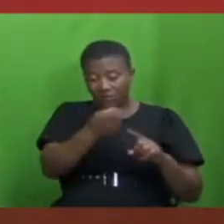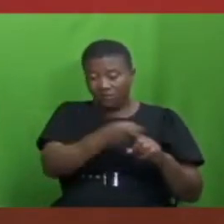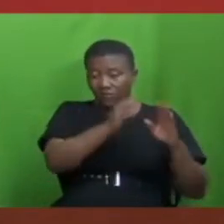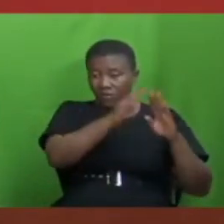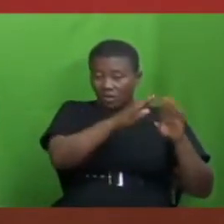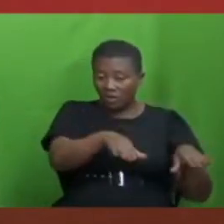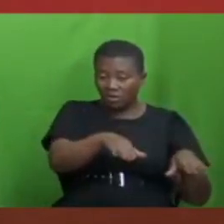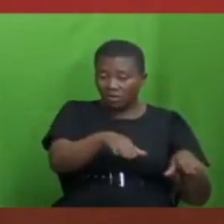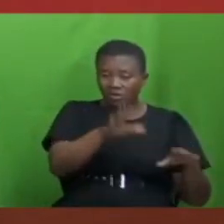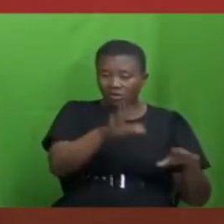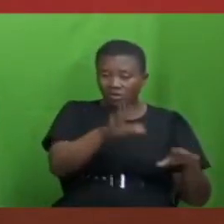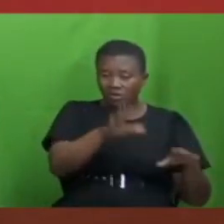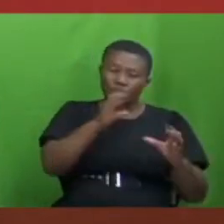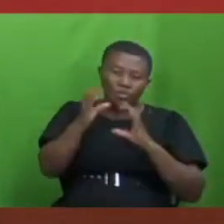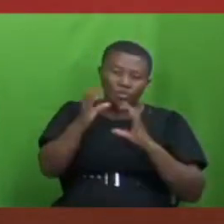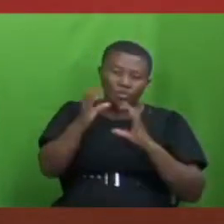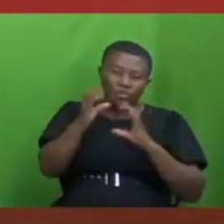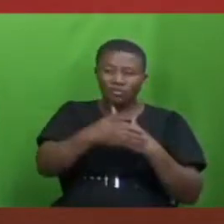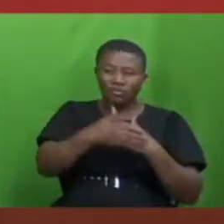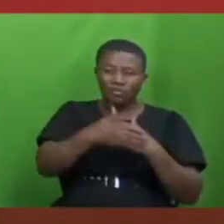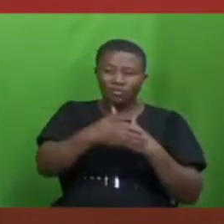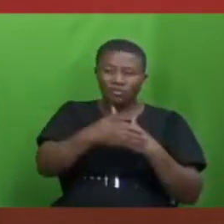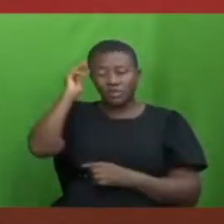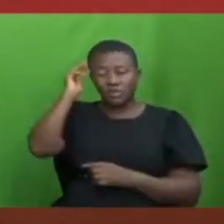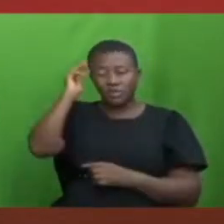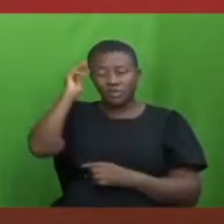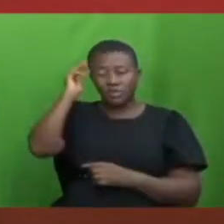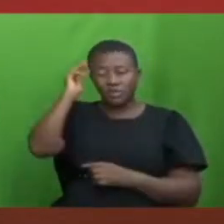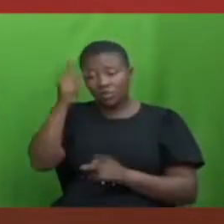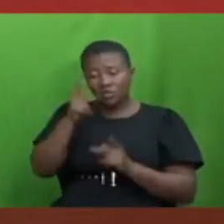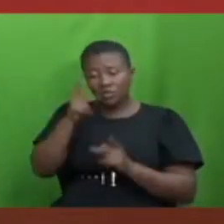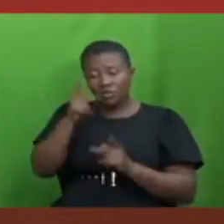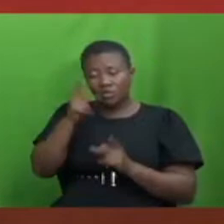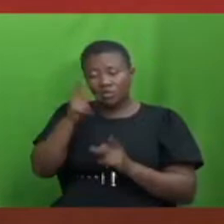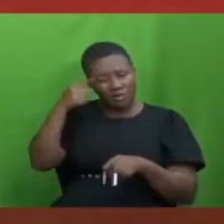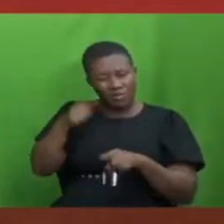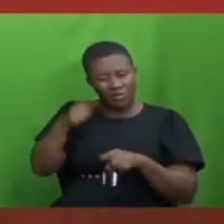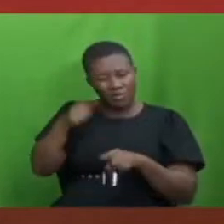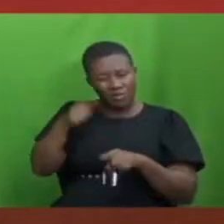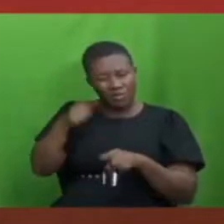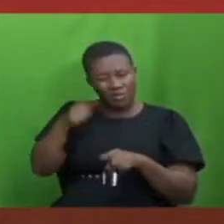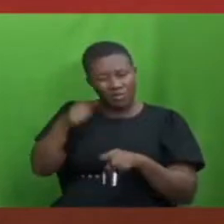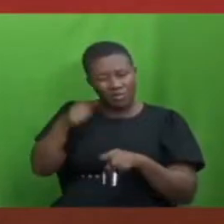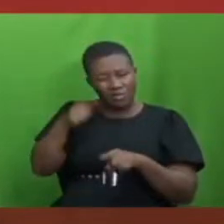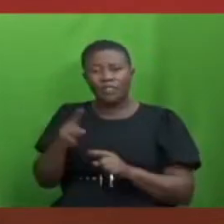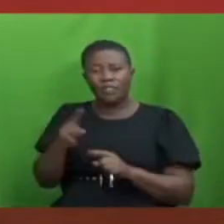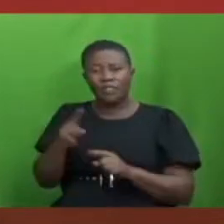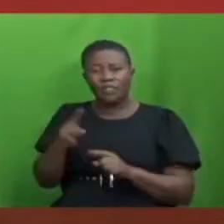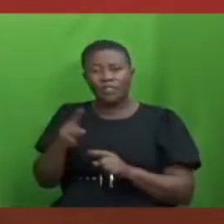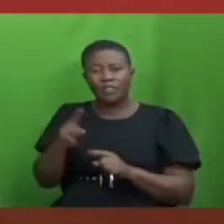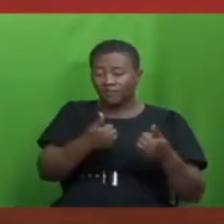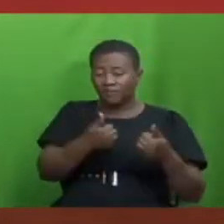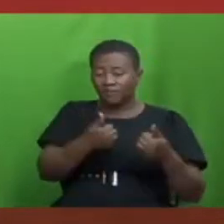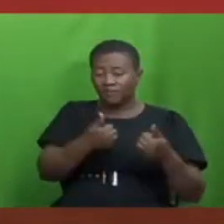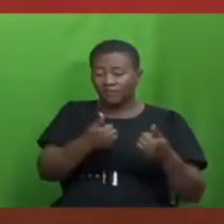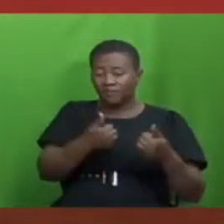communicated back to the ministry. So I agree with you, but the procedure, this is what we have to